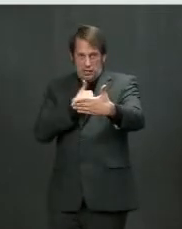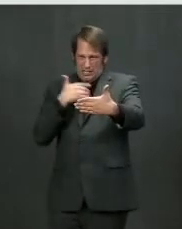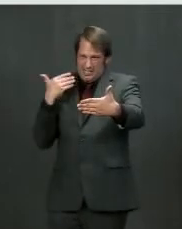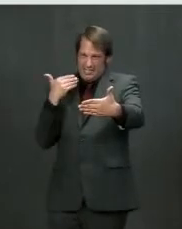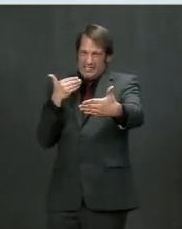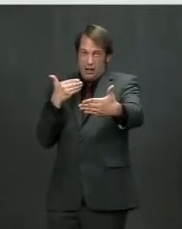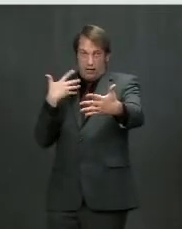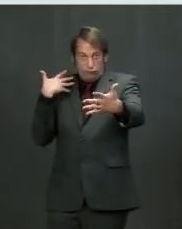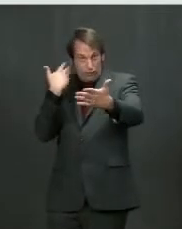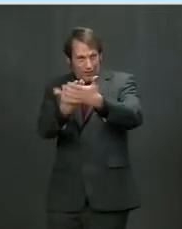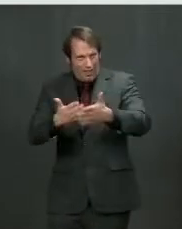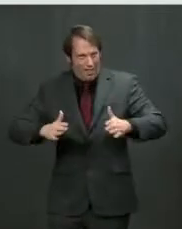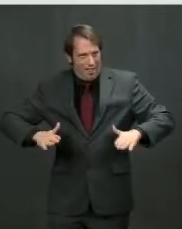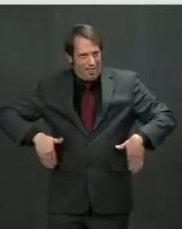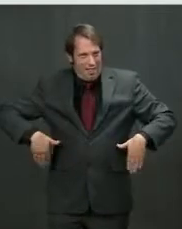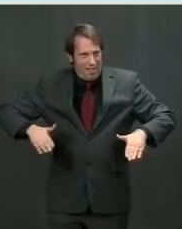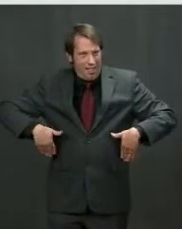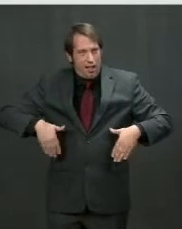look like?